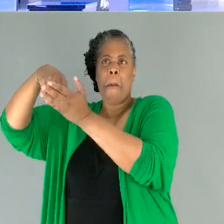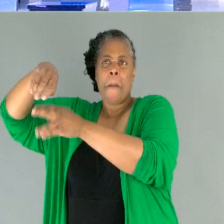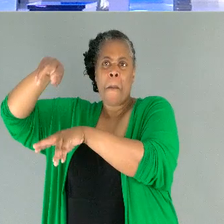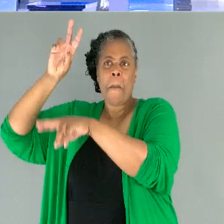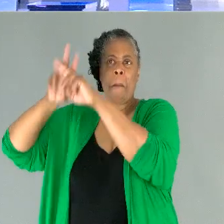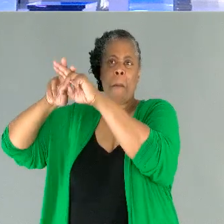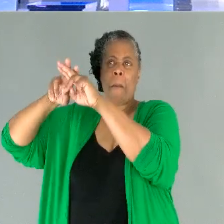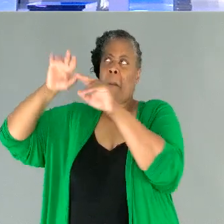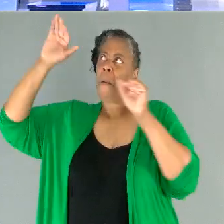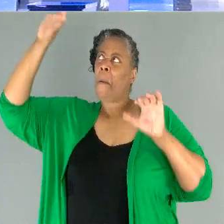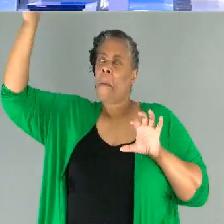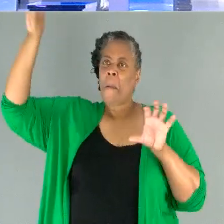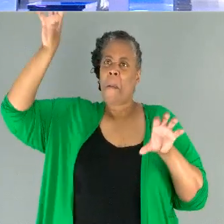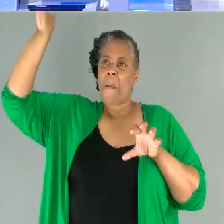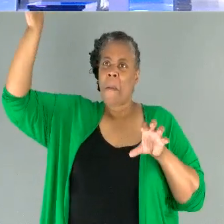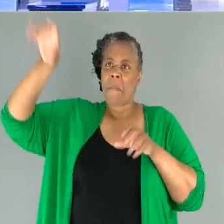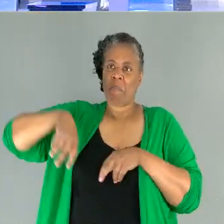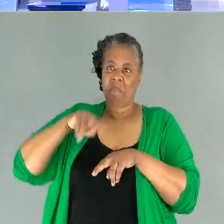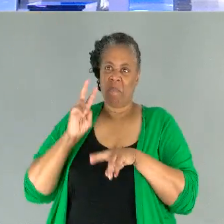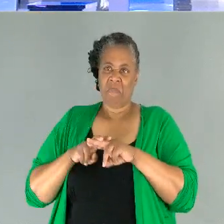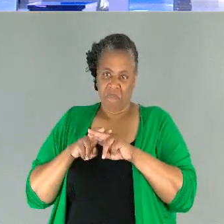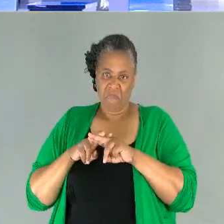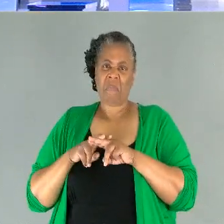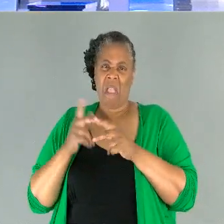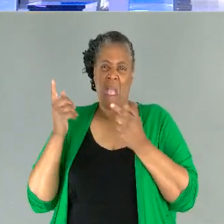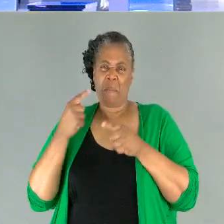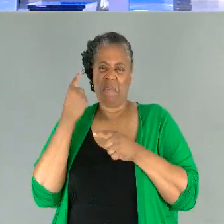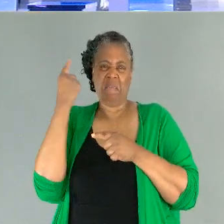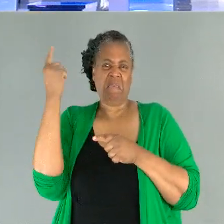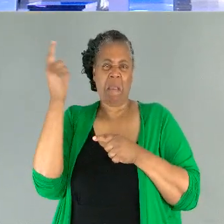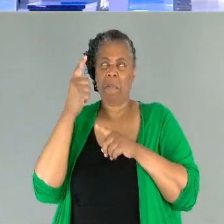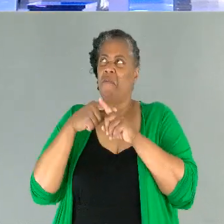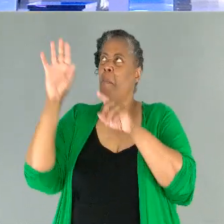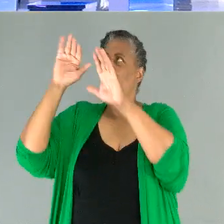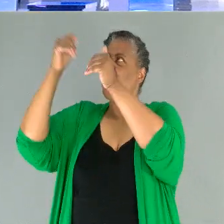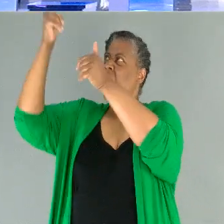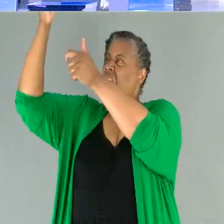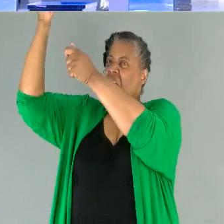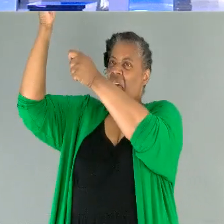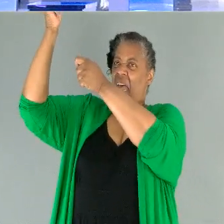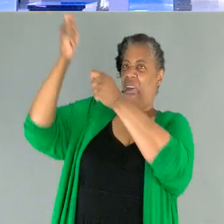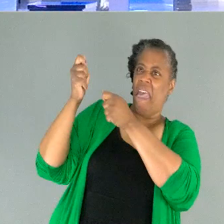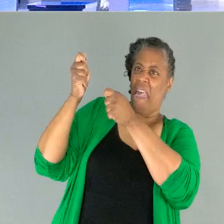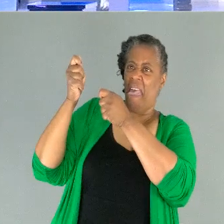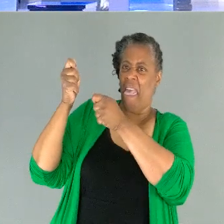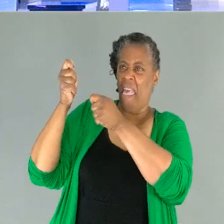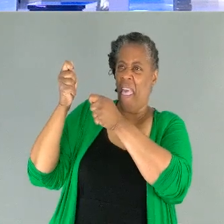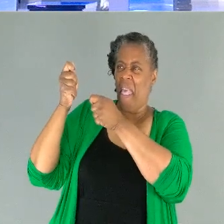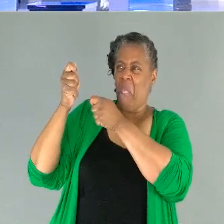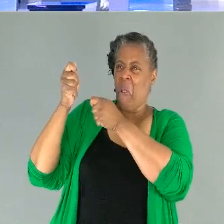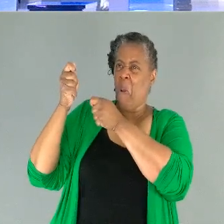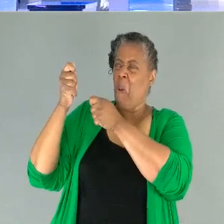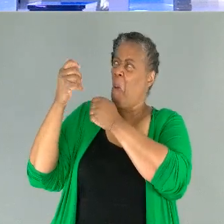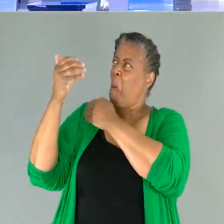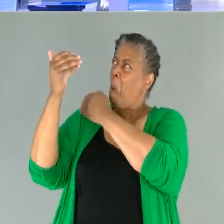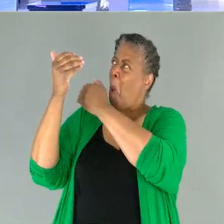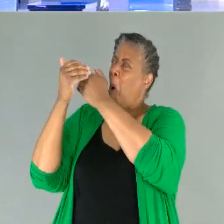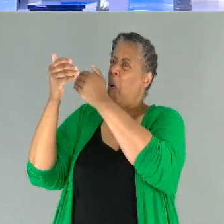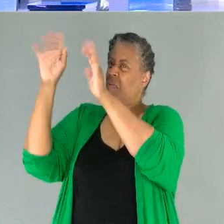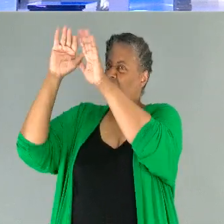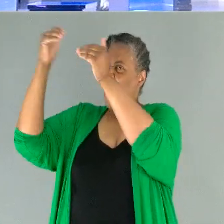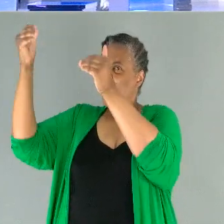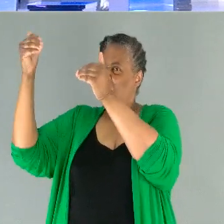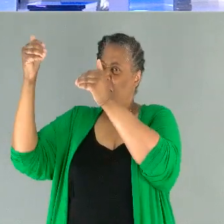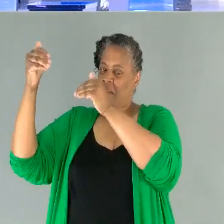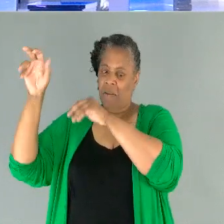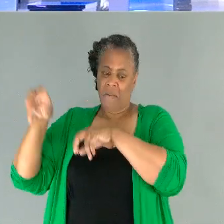the middle of pulling something from heaven, and you are close to heaven, but you're also